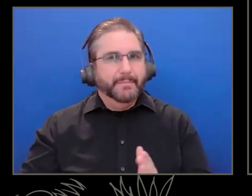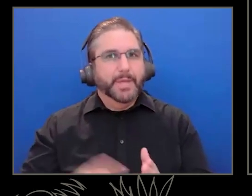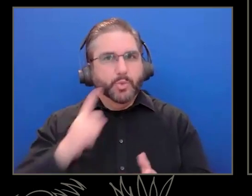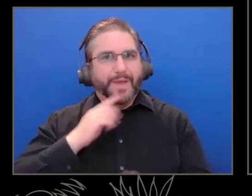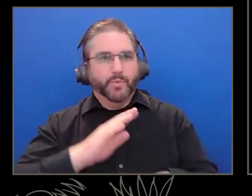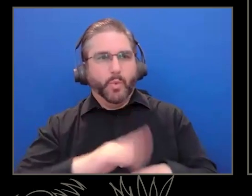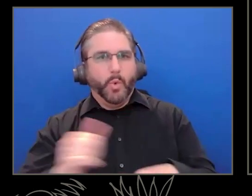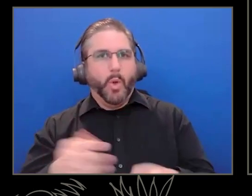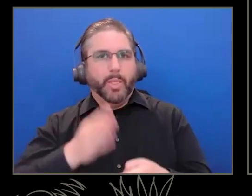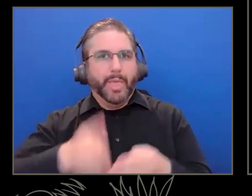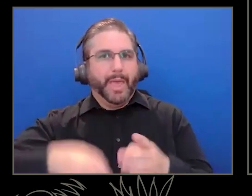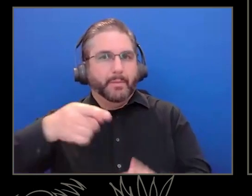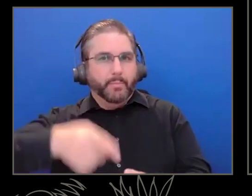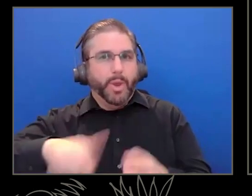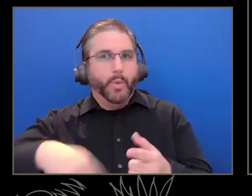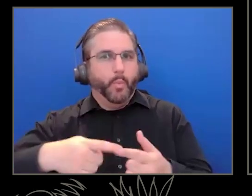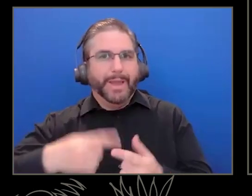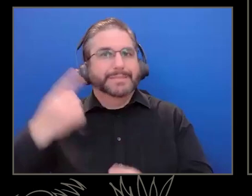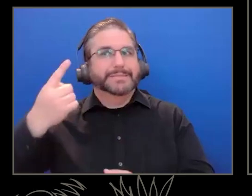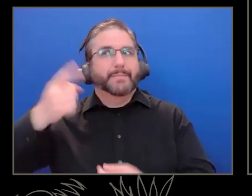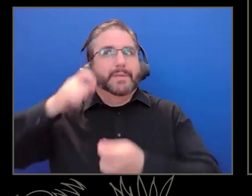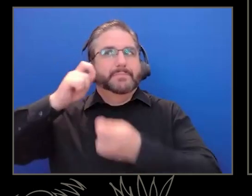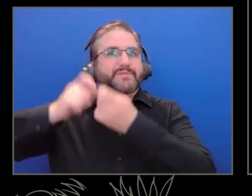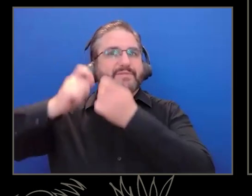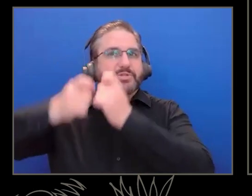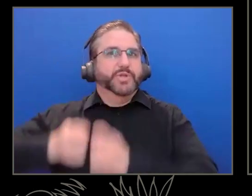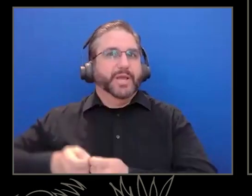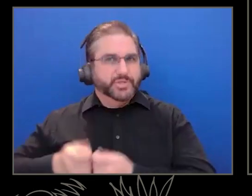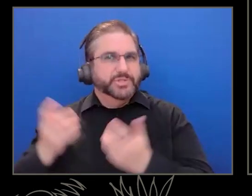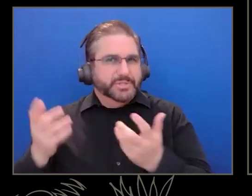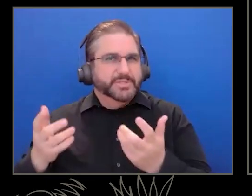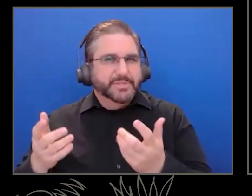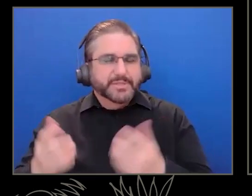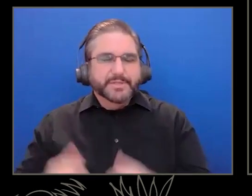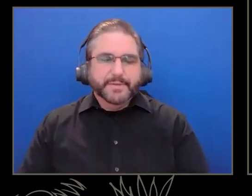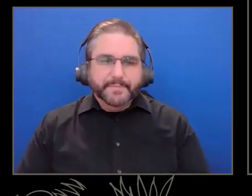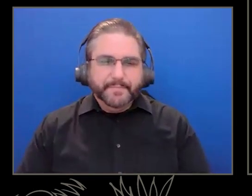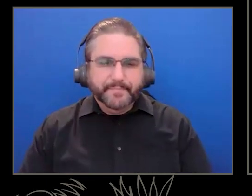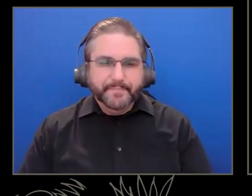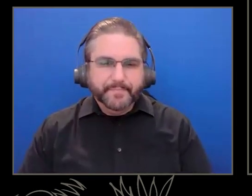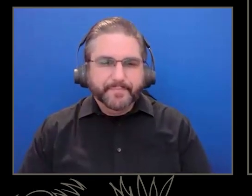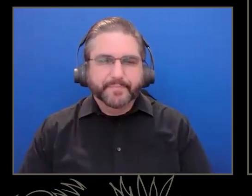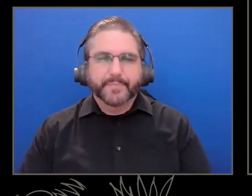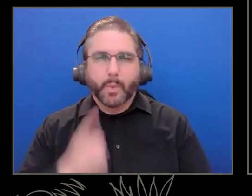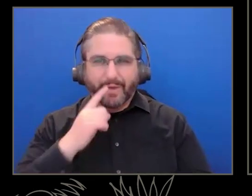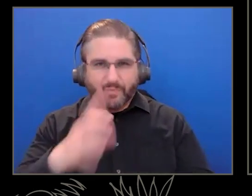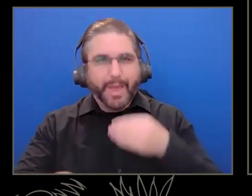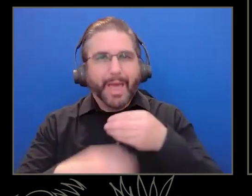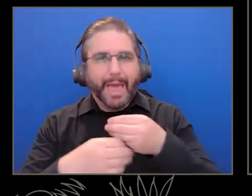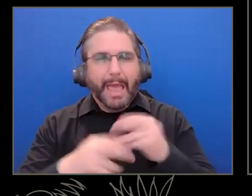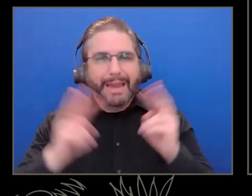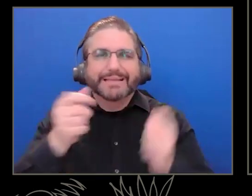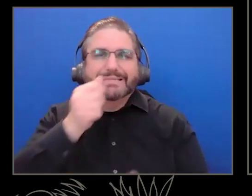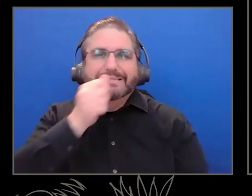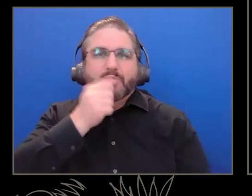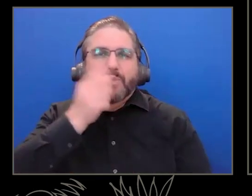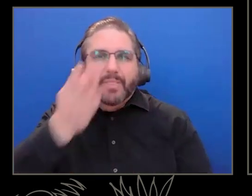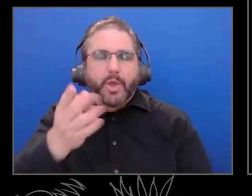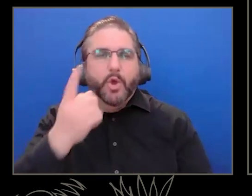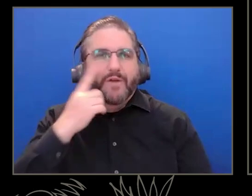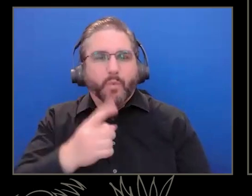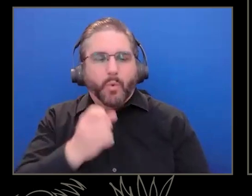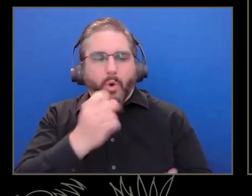when this and this changed, when this and this other thing changed. Put in a secret there so authentication can